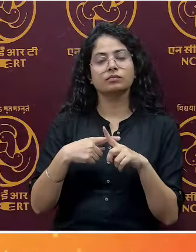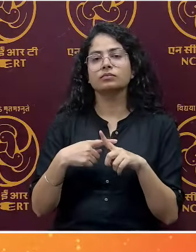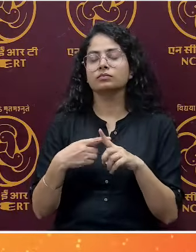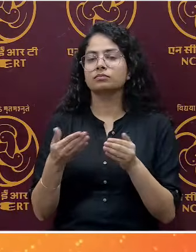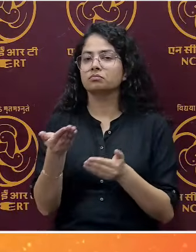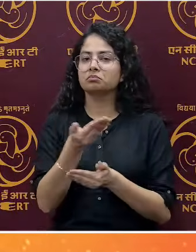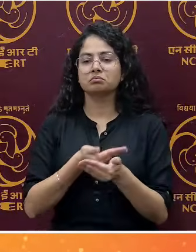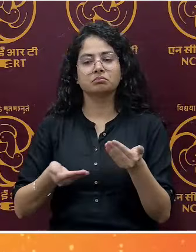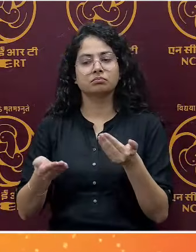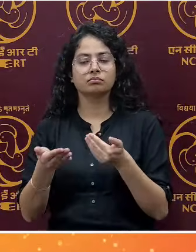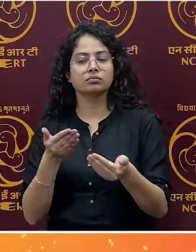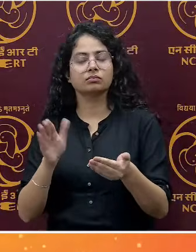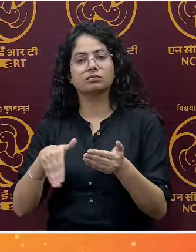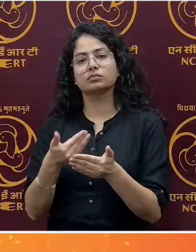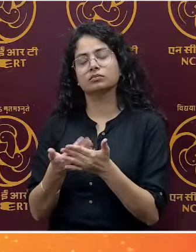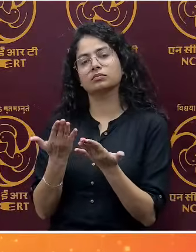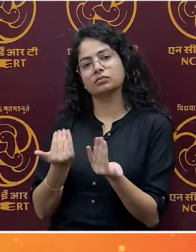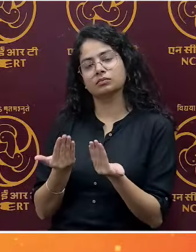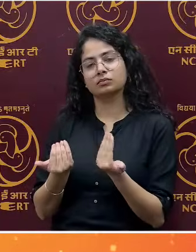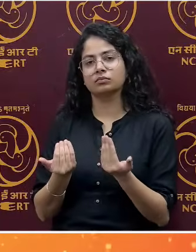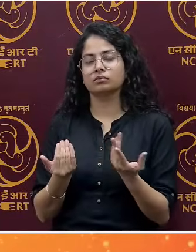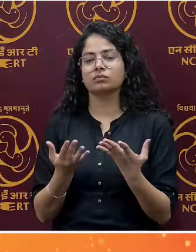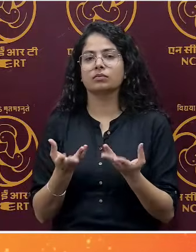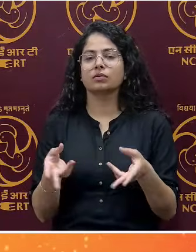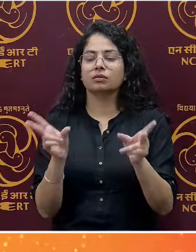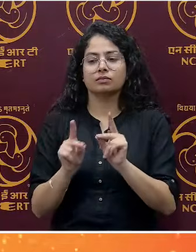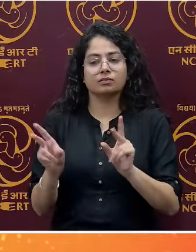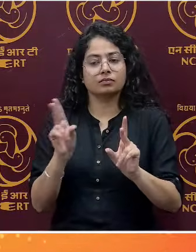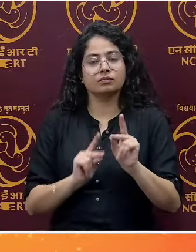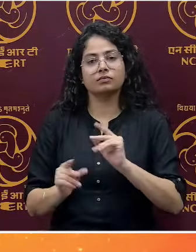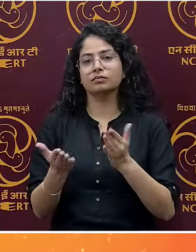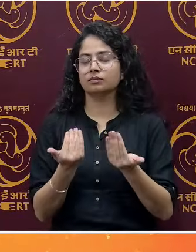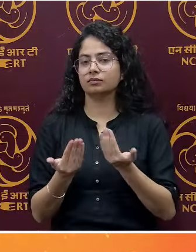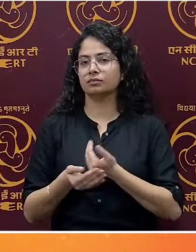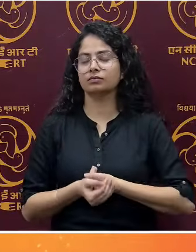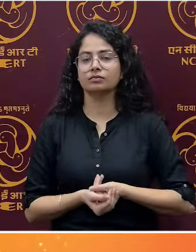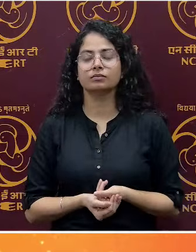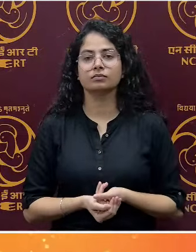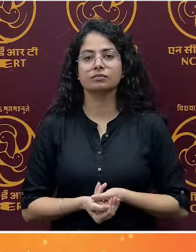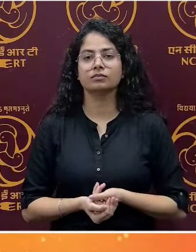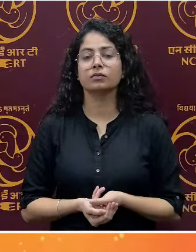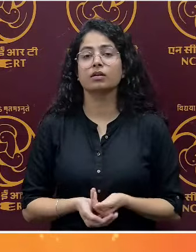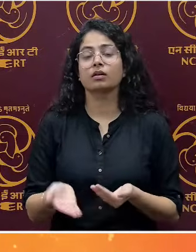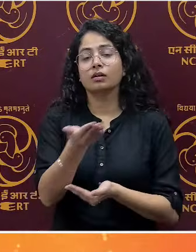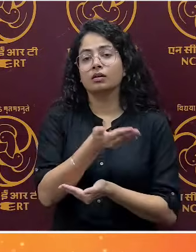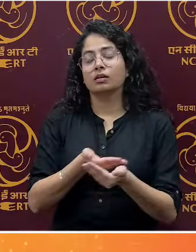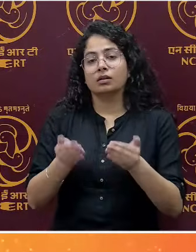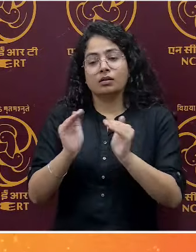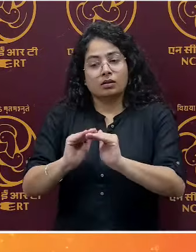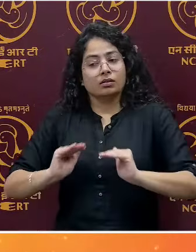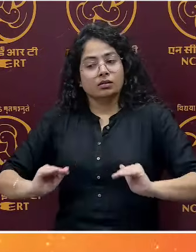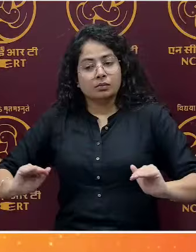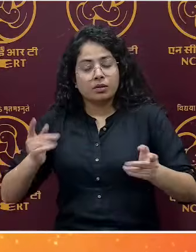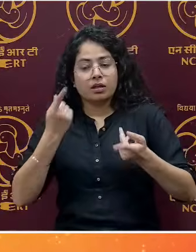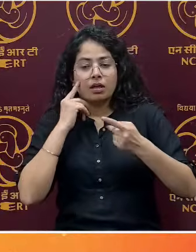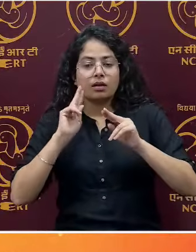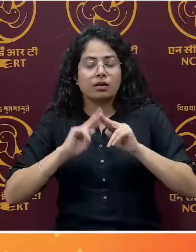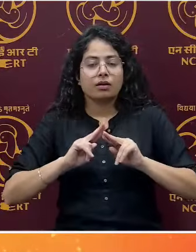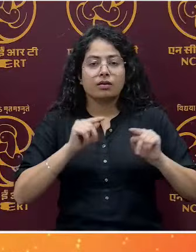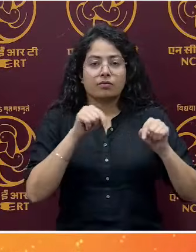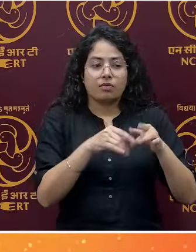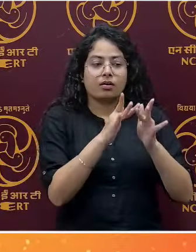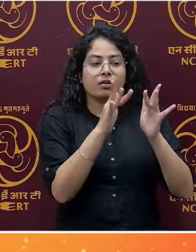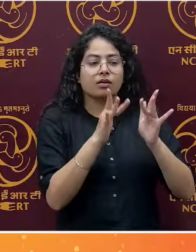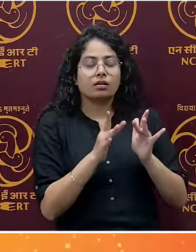can perform any experiment endless time, right? So, what they need to keep in their mind by the time they'll use virtual labs? Is